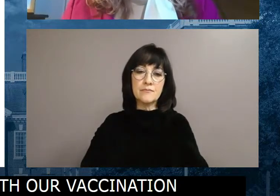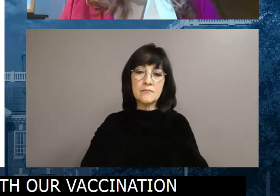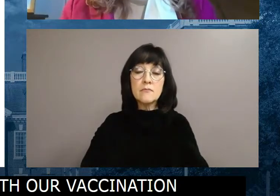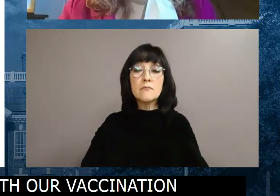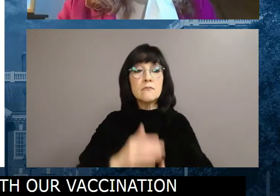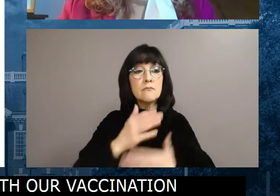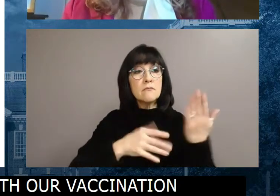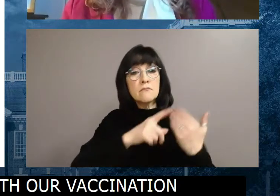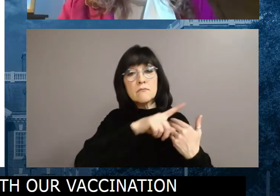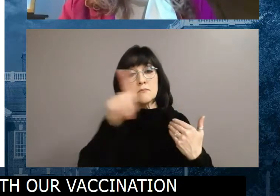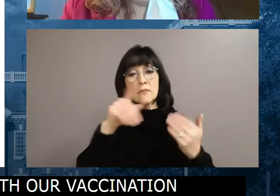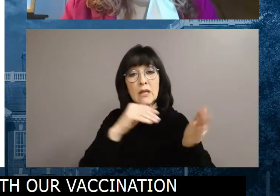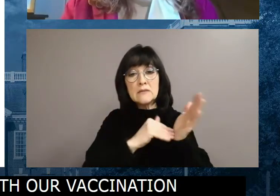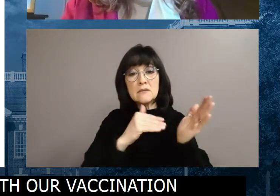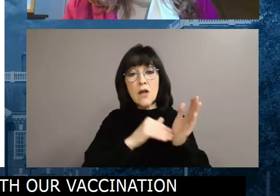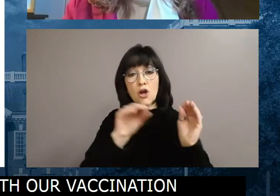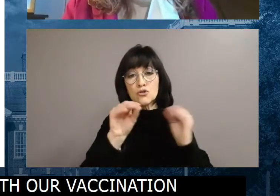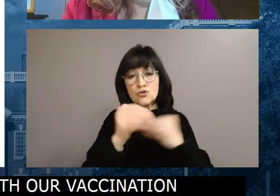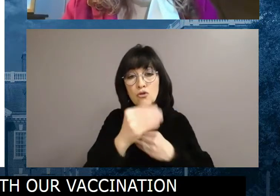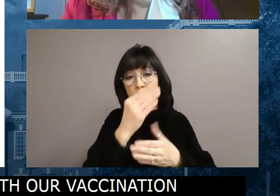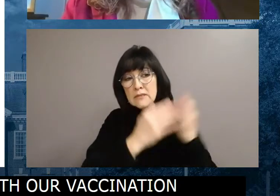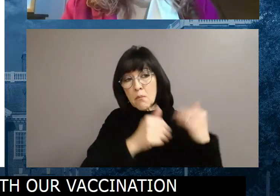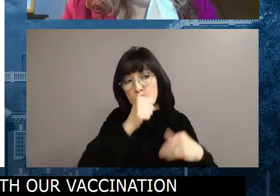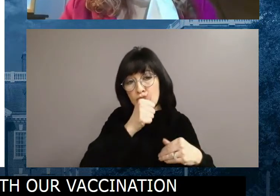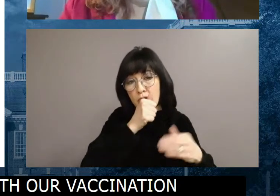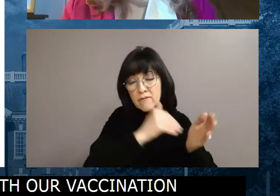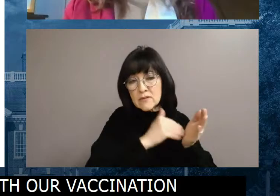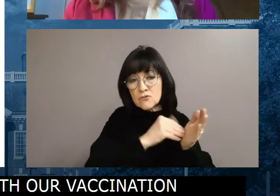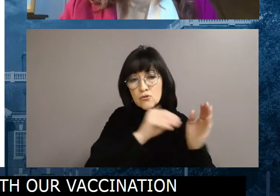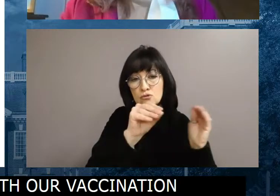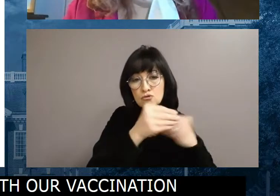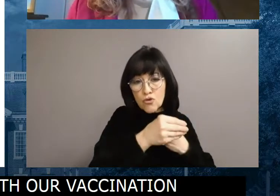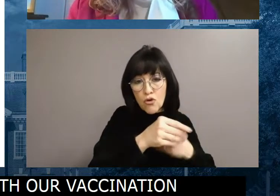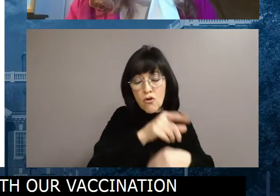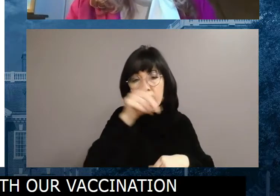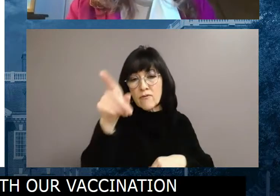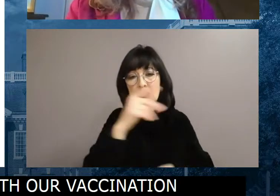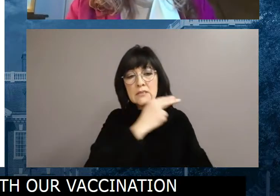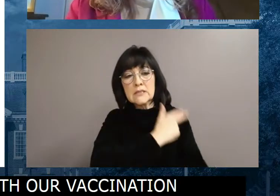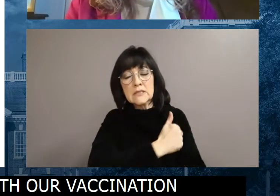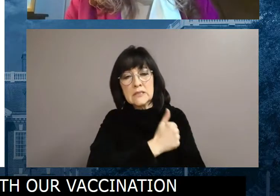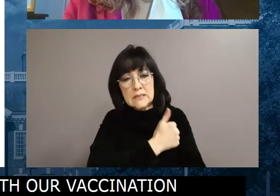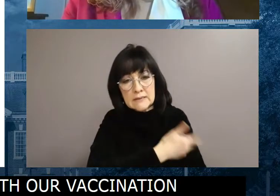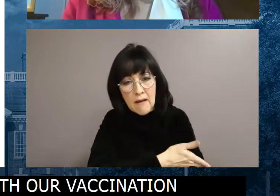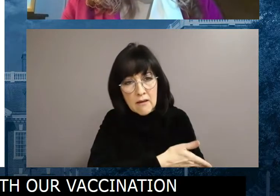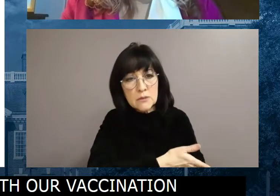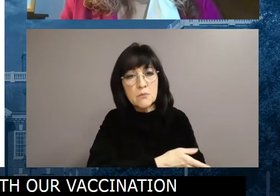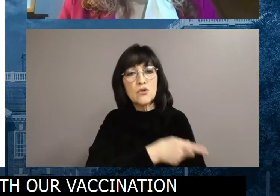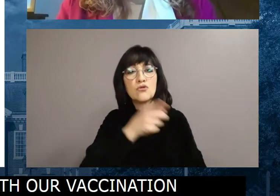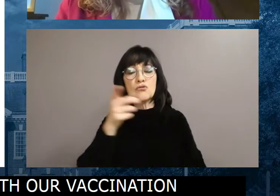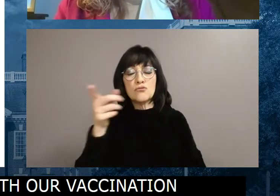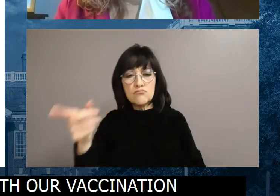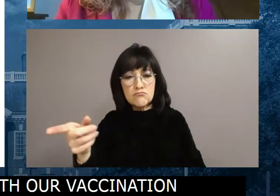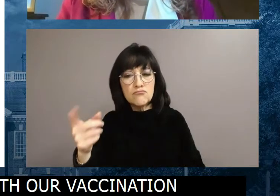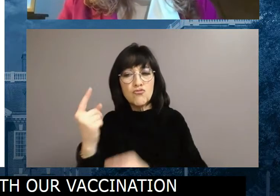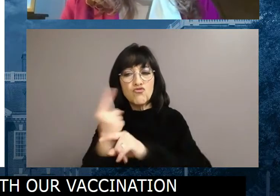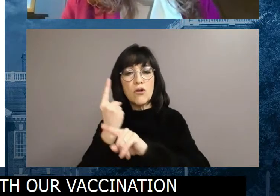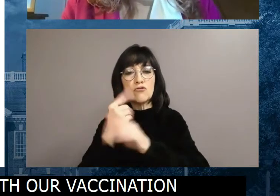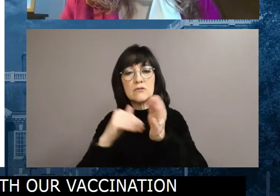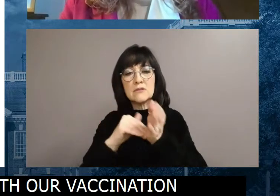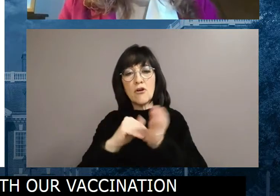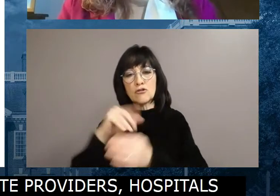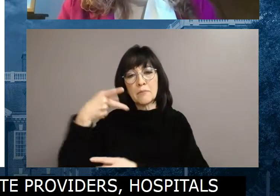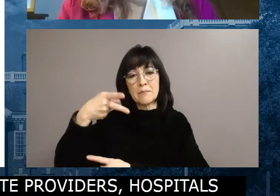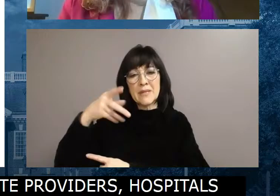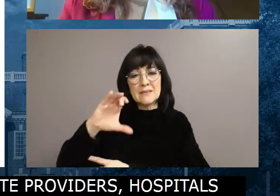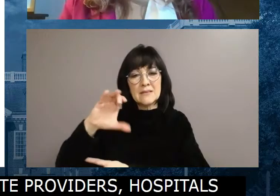private providers, hospitals throughout our states, primary care, specialty providers have been vaccinating